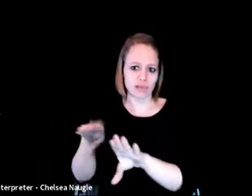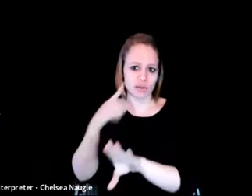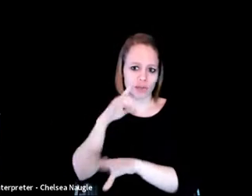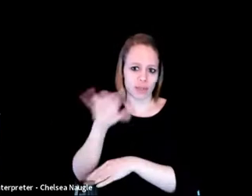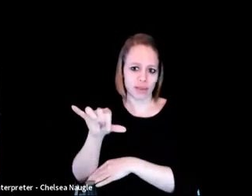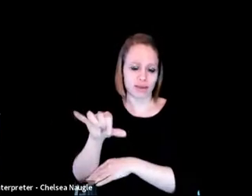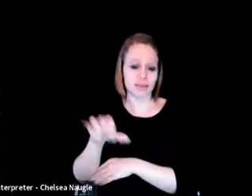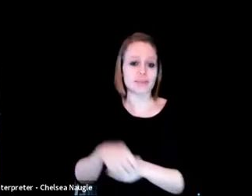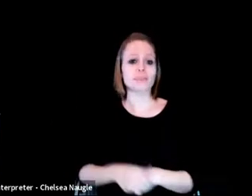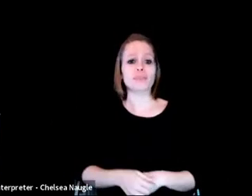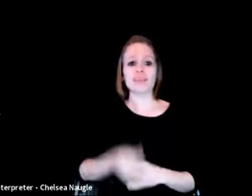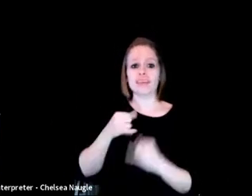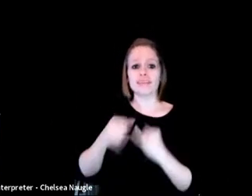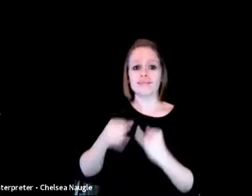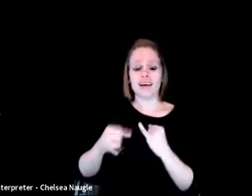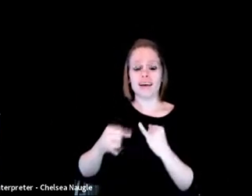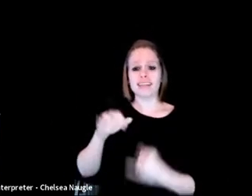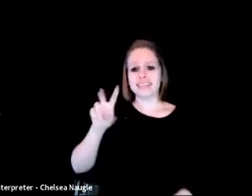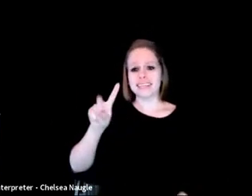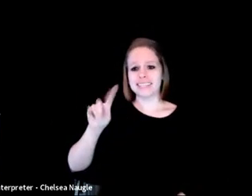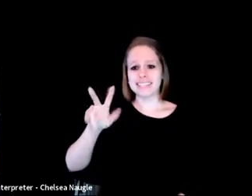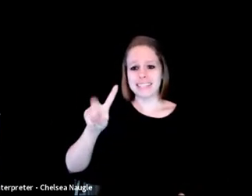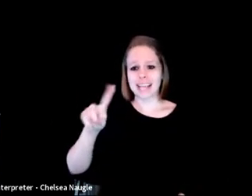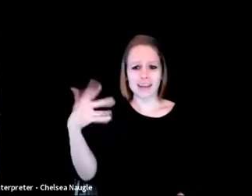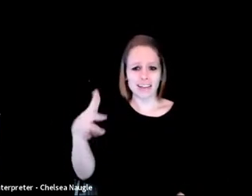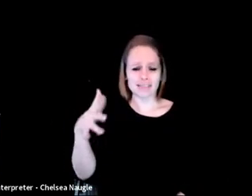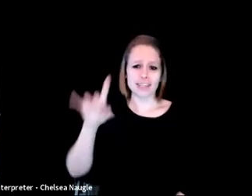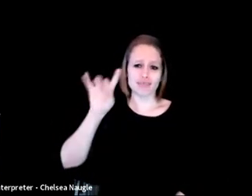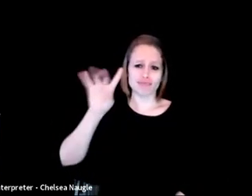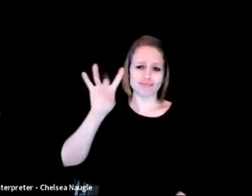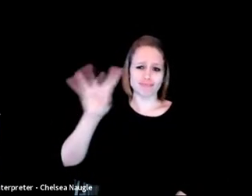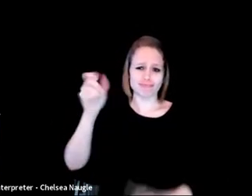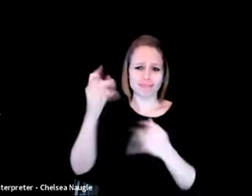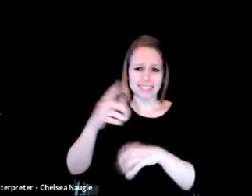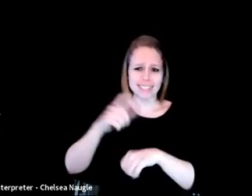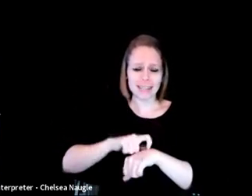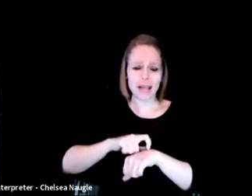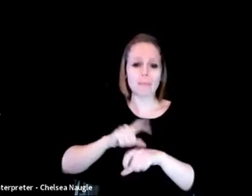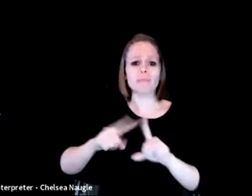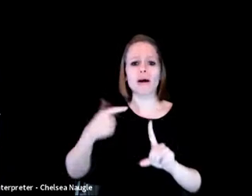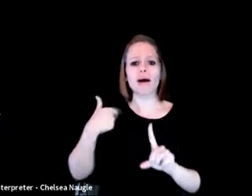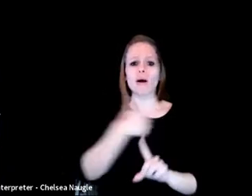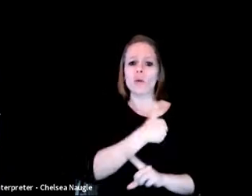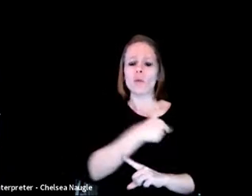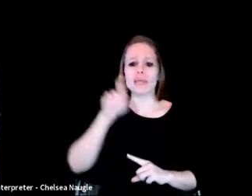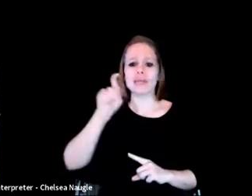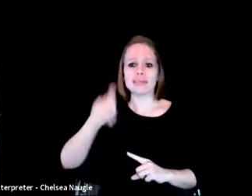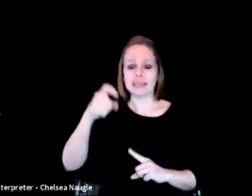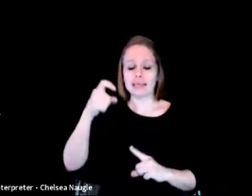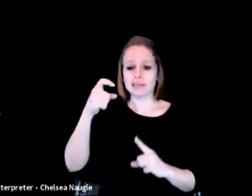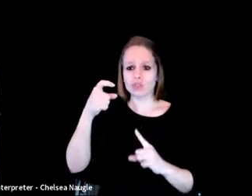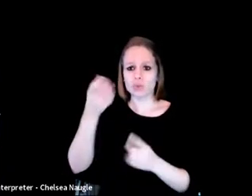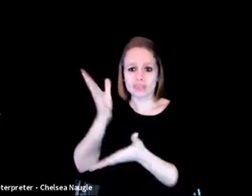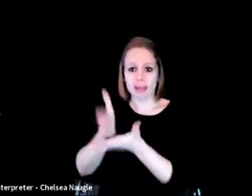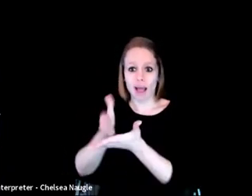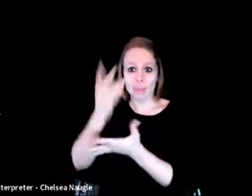out again, as our friend David has told us so many times, we need to move past thinking of these behaviors